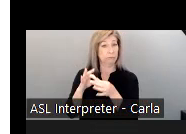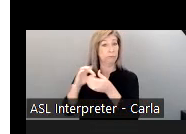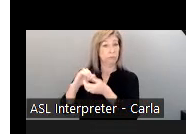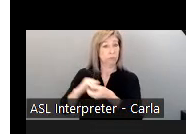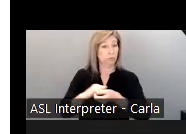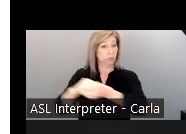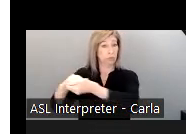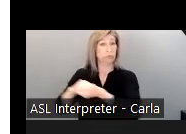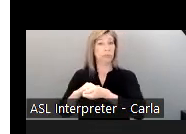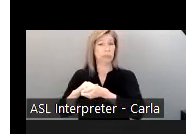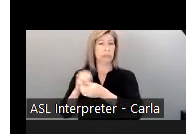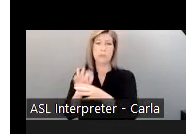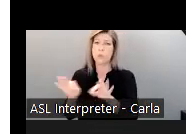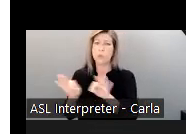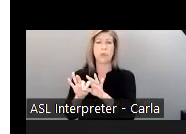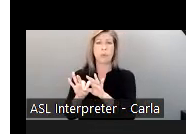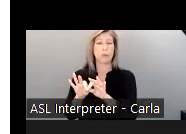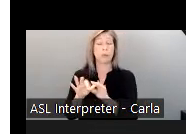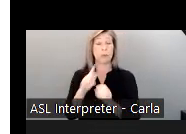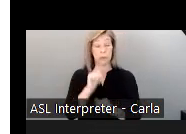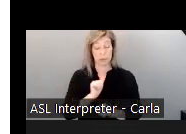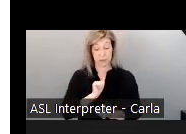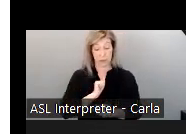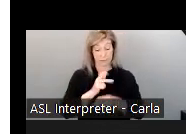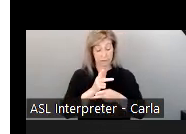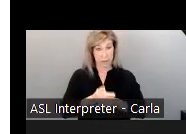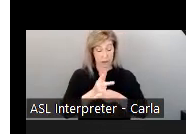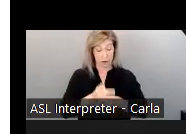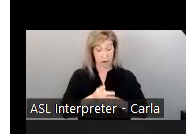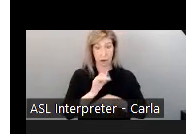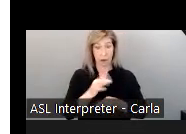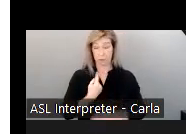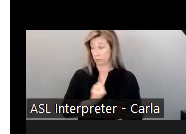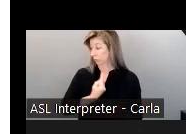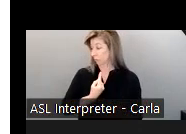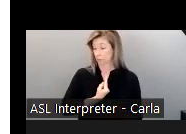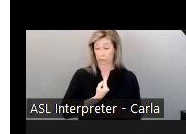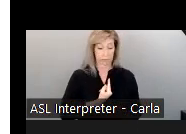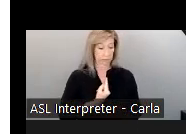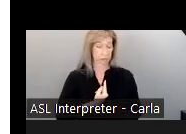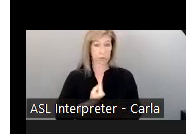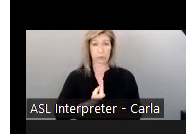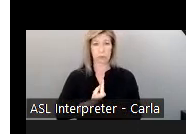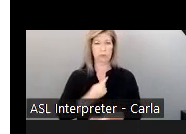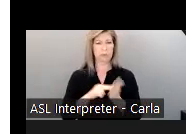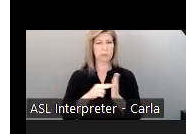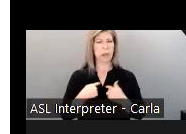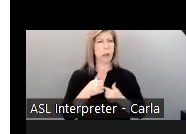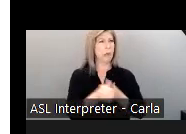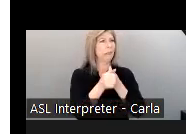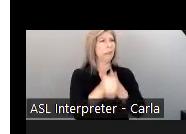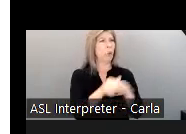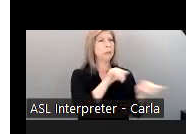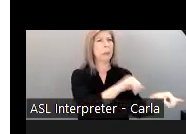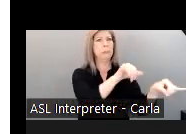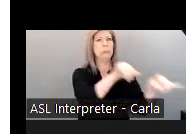talk about self-care in silo, the more we perpetuate kind of colonial understandings.